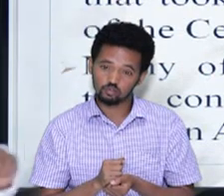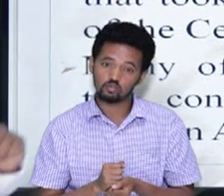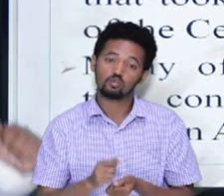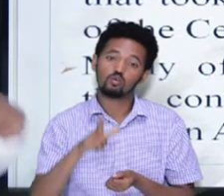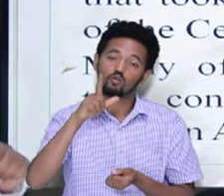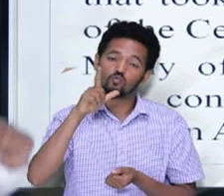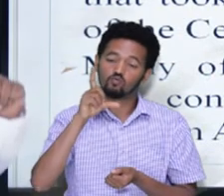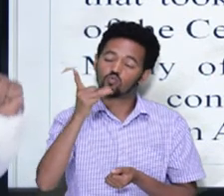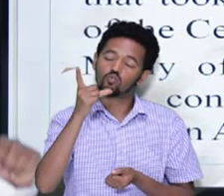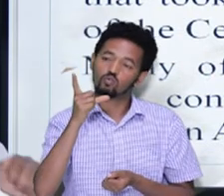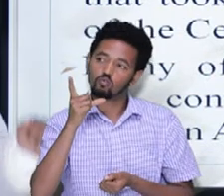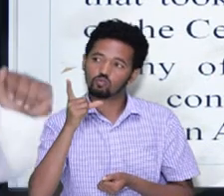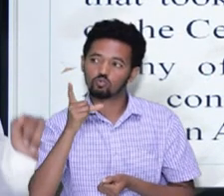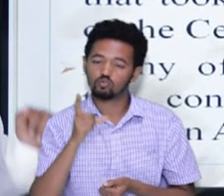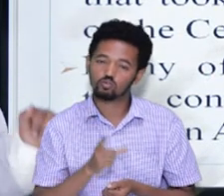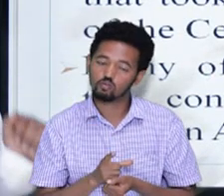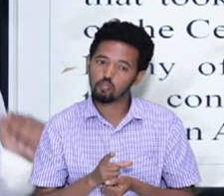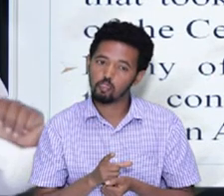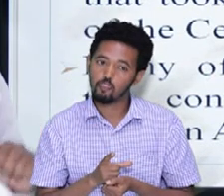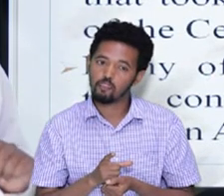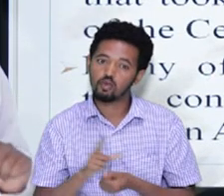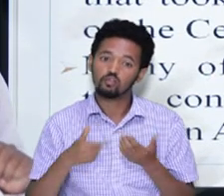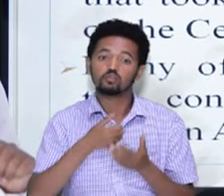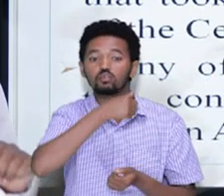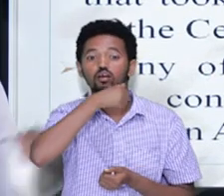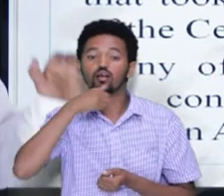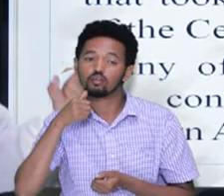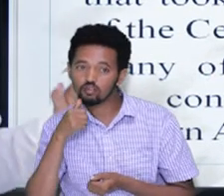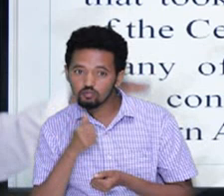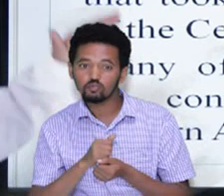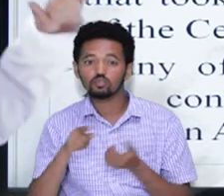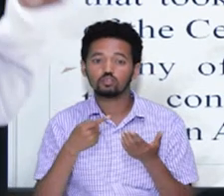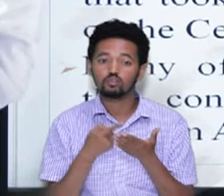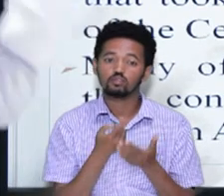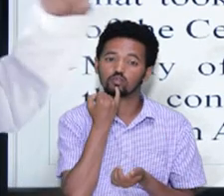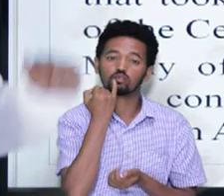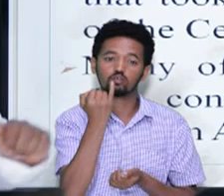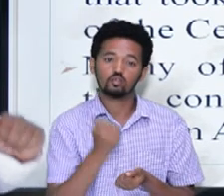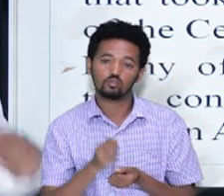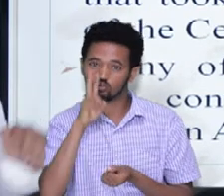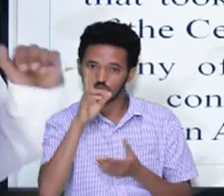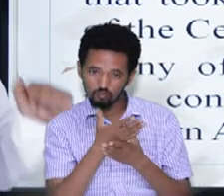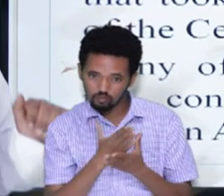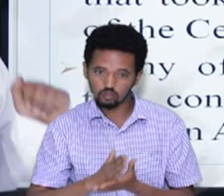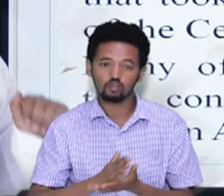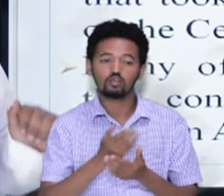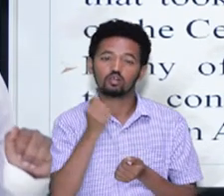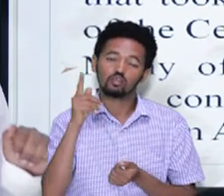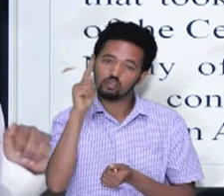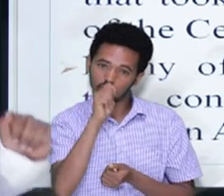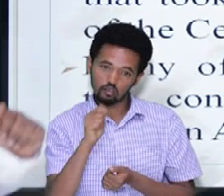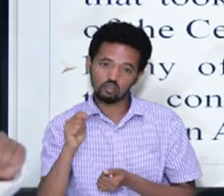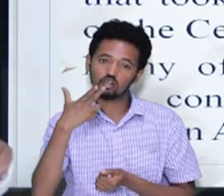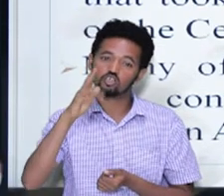Volcanic mountains were formed as a result of great volcanic activities. This took place in the Tertiary